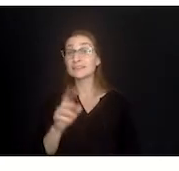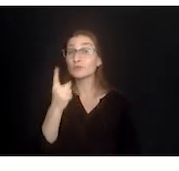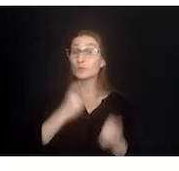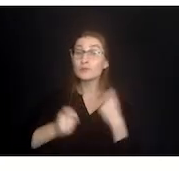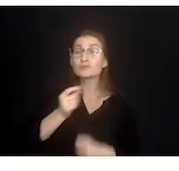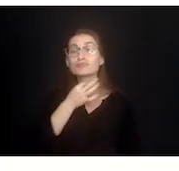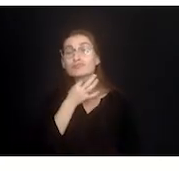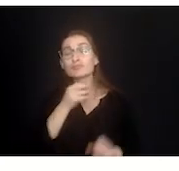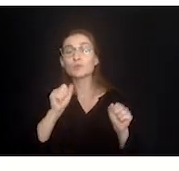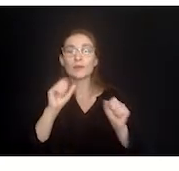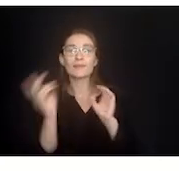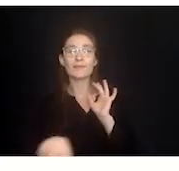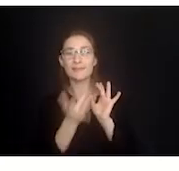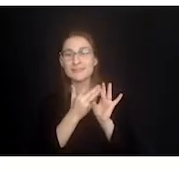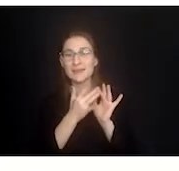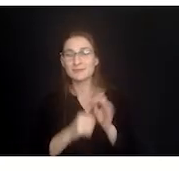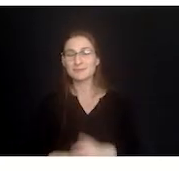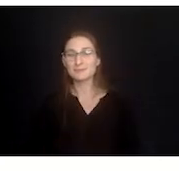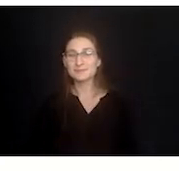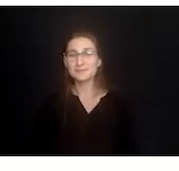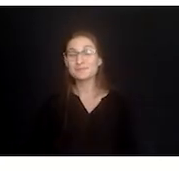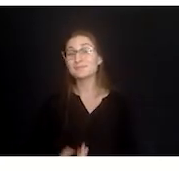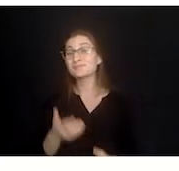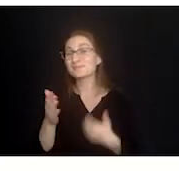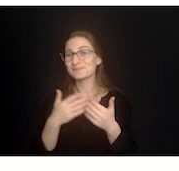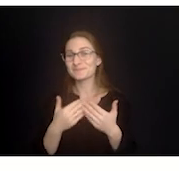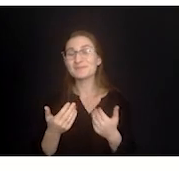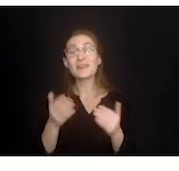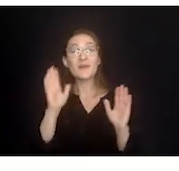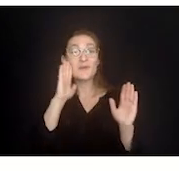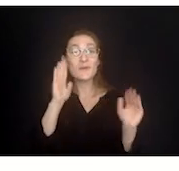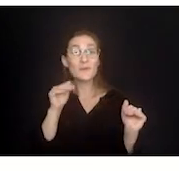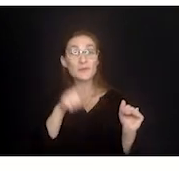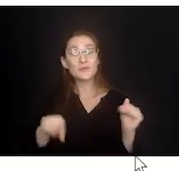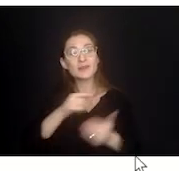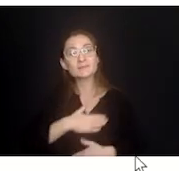you can most certainly contact me, and I'd be more than happy to help and answer anything you need.